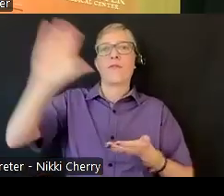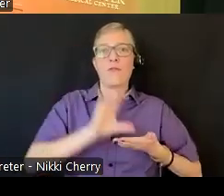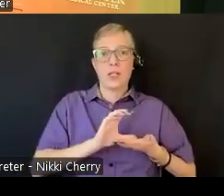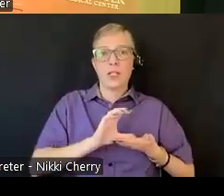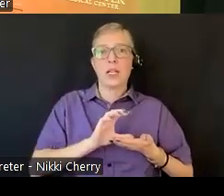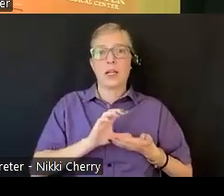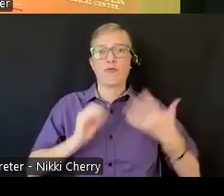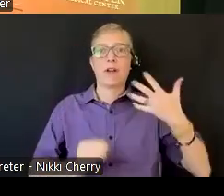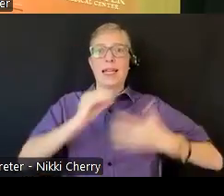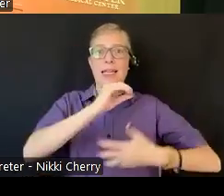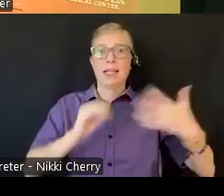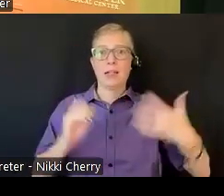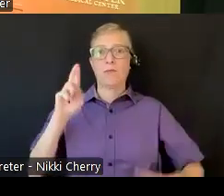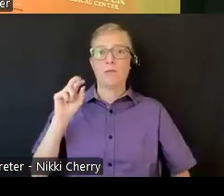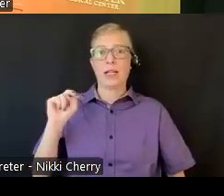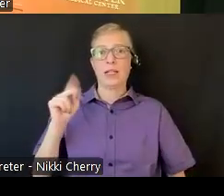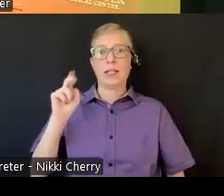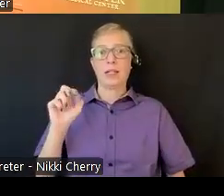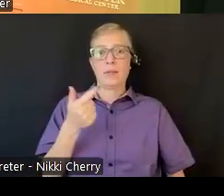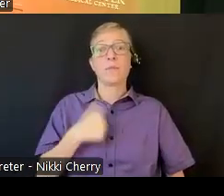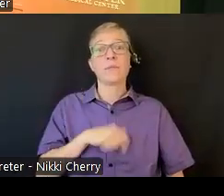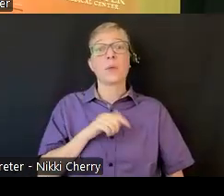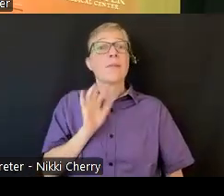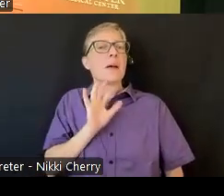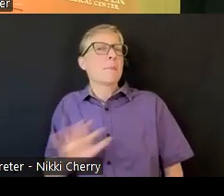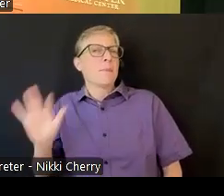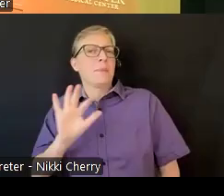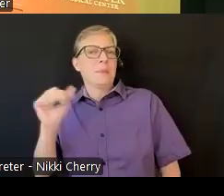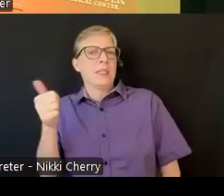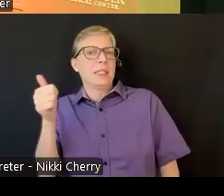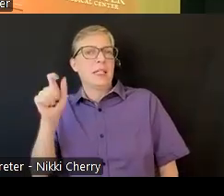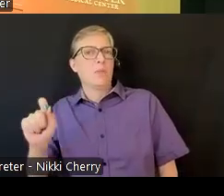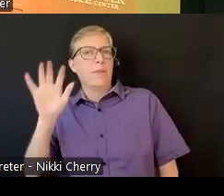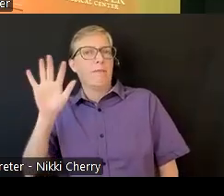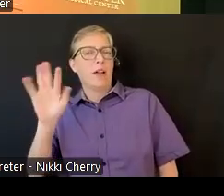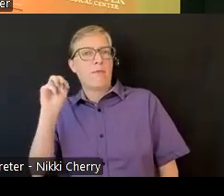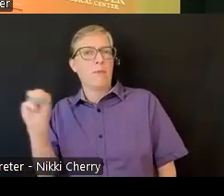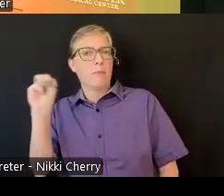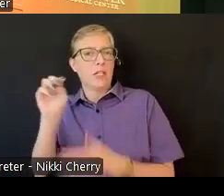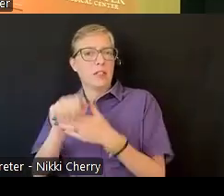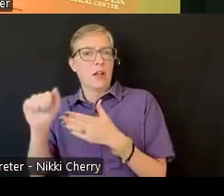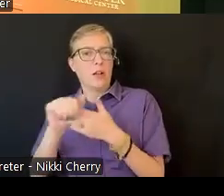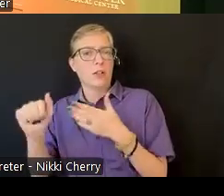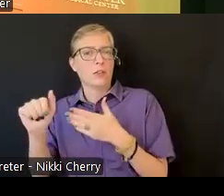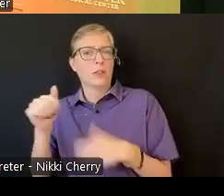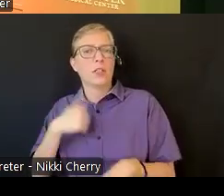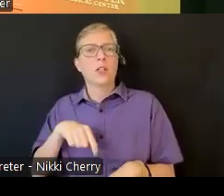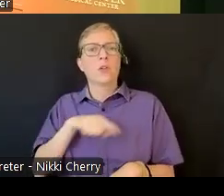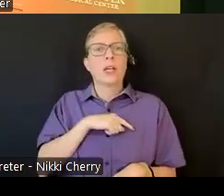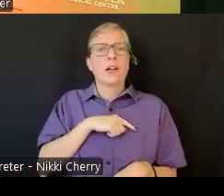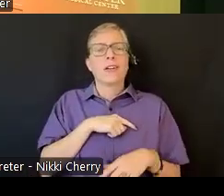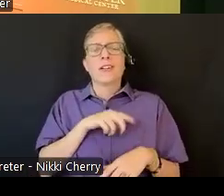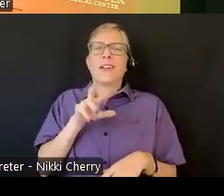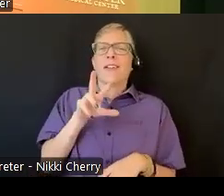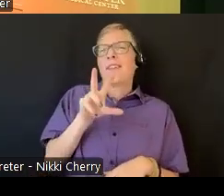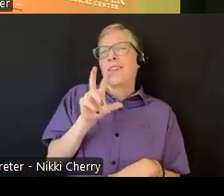approximately $10.5 million. Right now, we are about 30th to 35th. We are bouncing around that